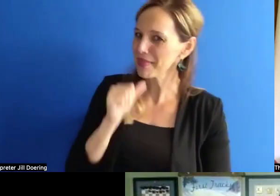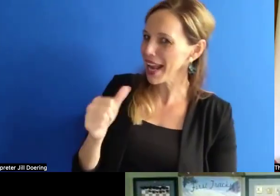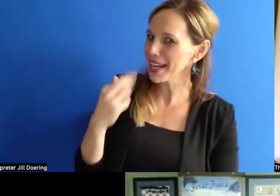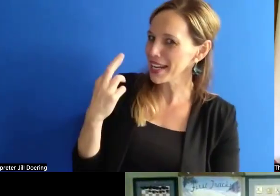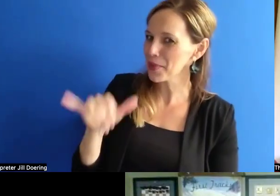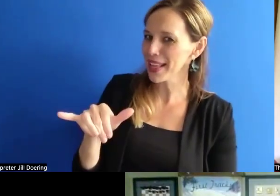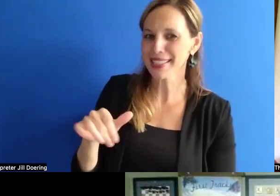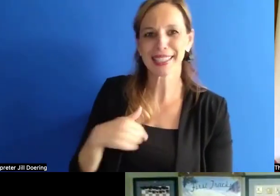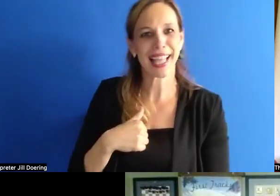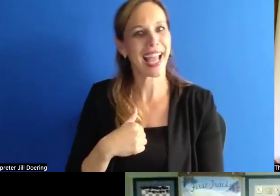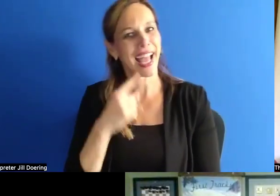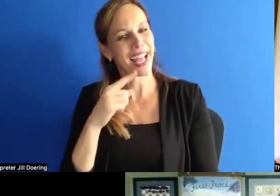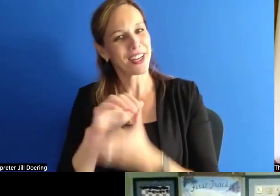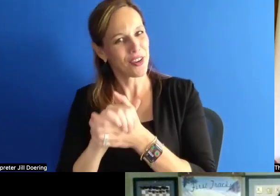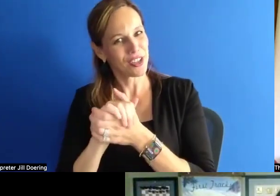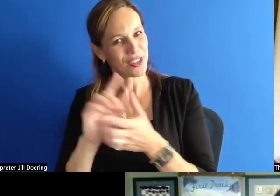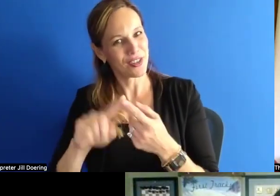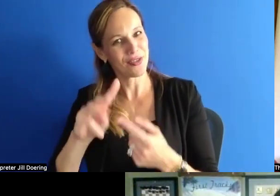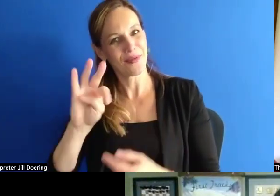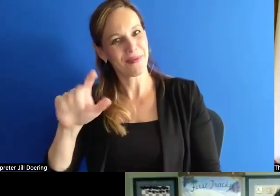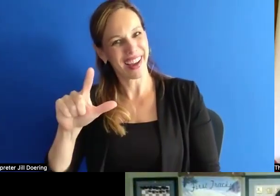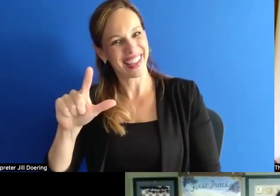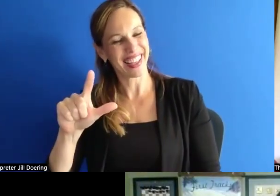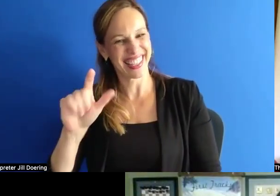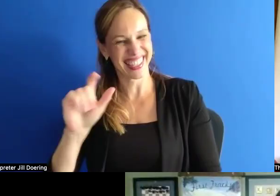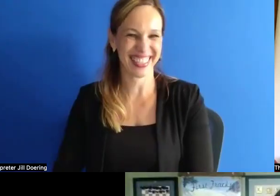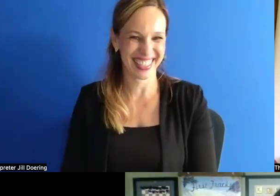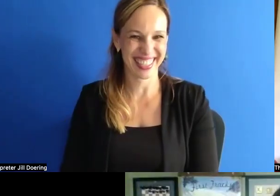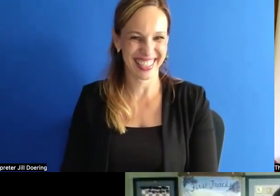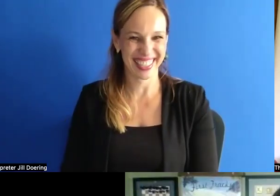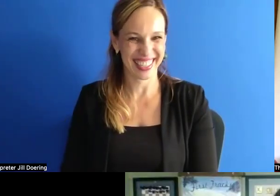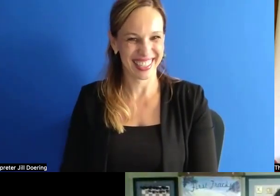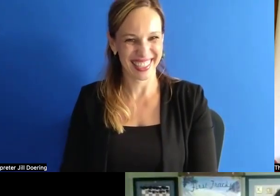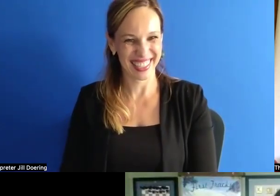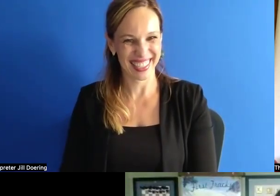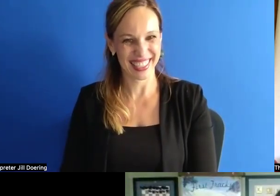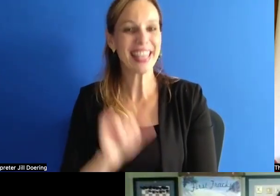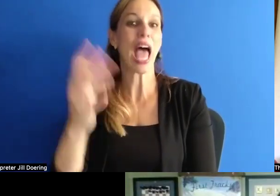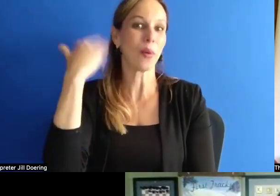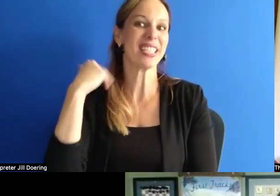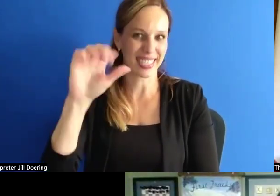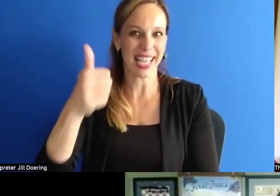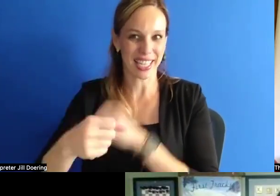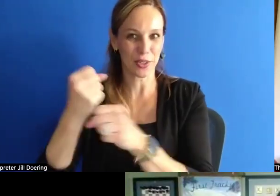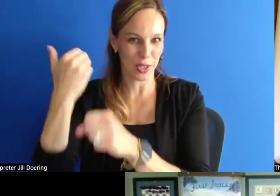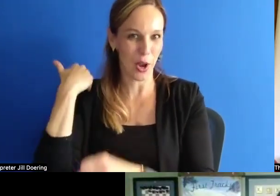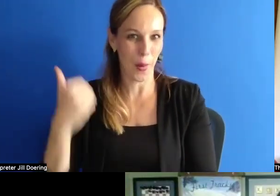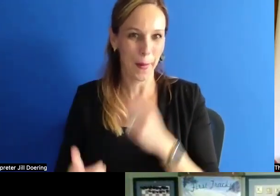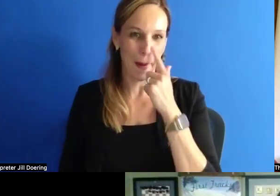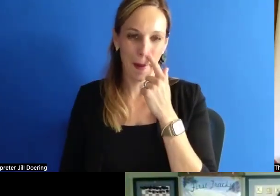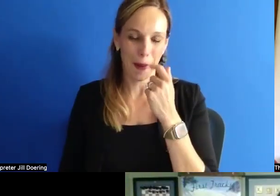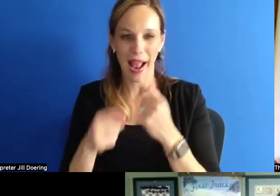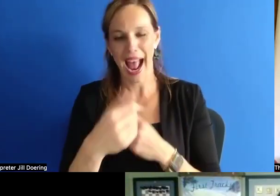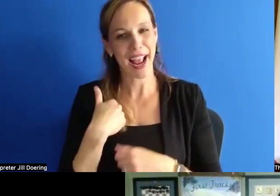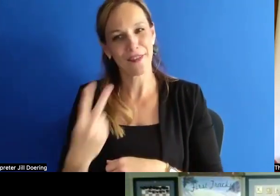Congratulations to Michael Rady and his wife with a newborn. Yes. Completely done with kids. I have two